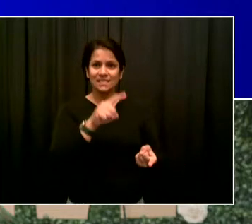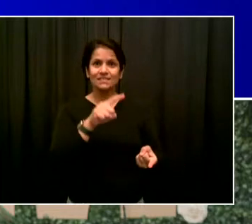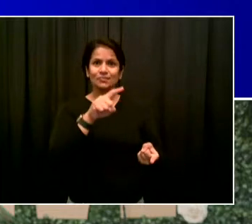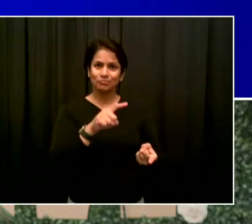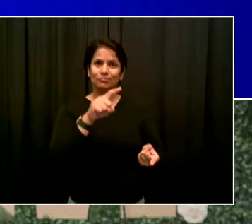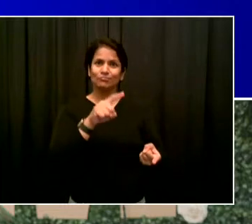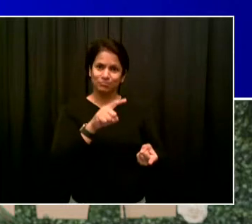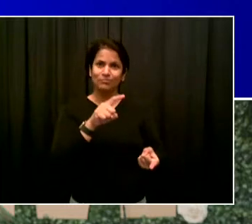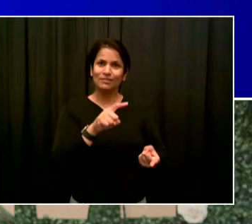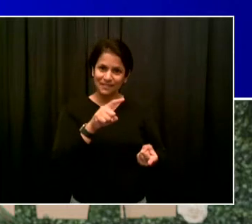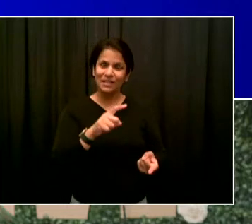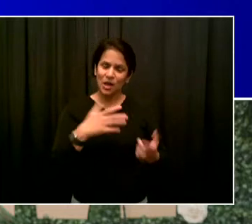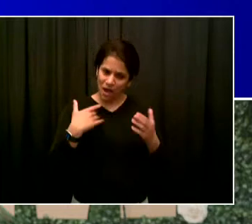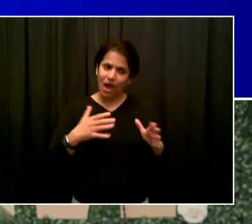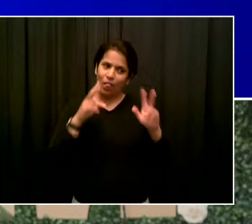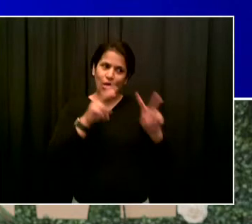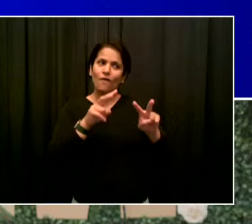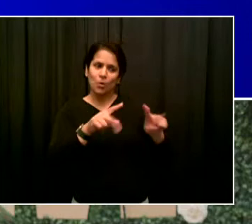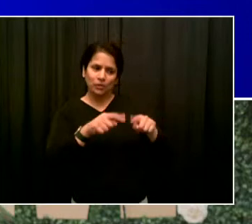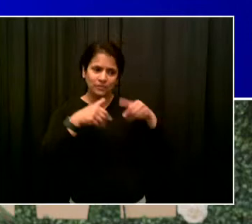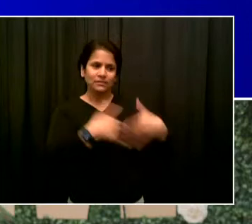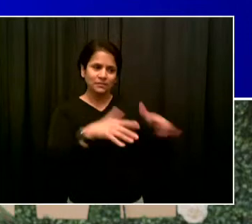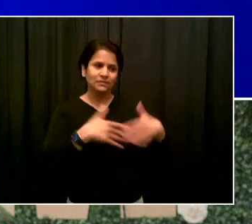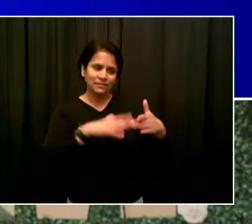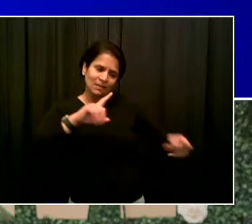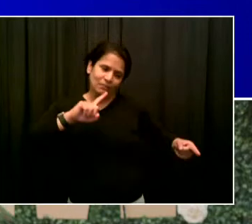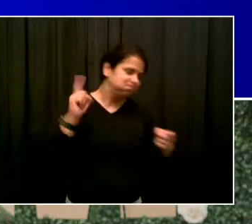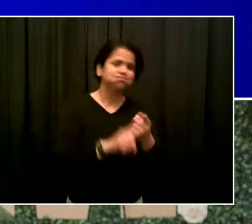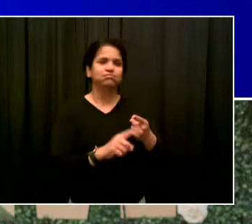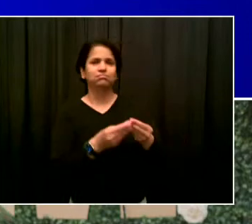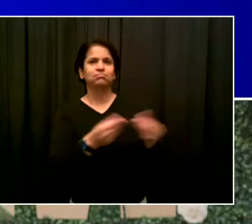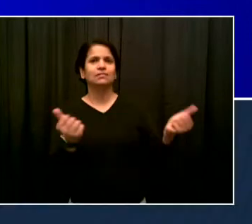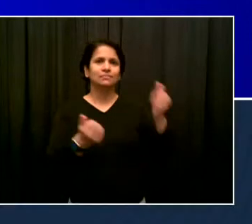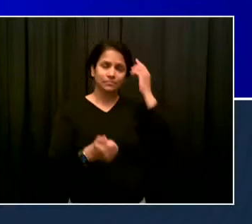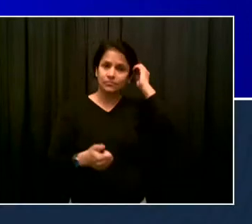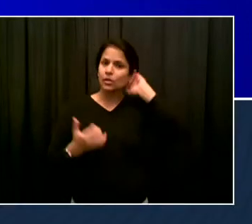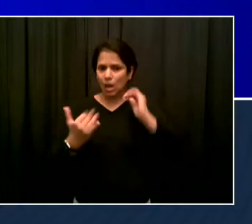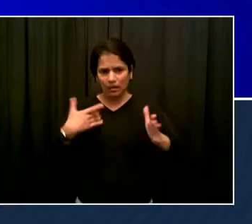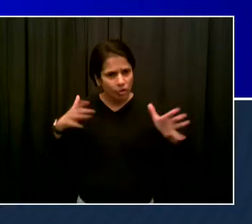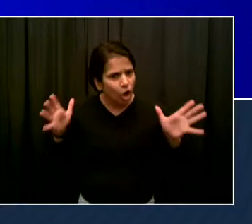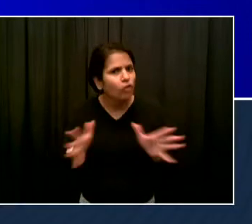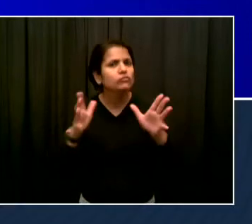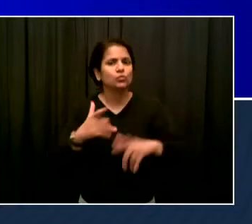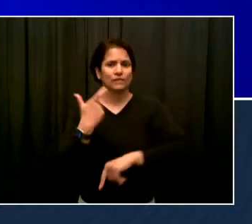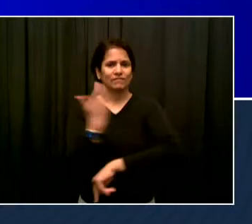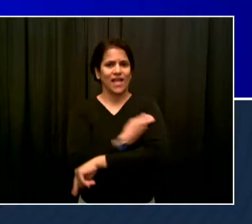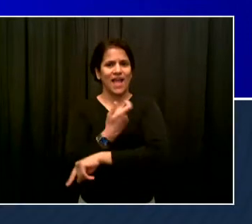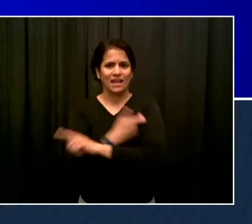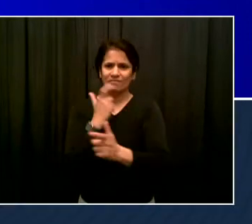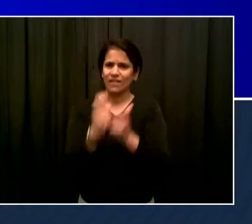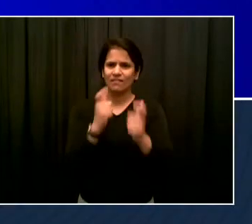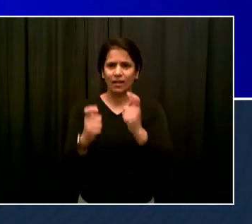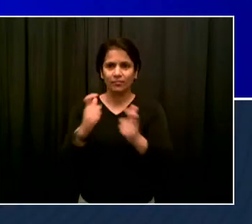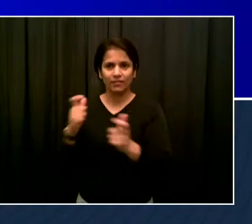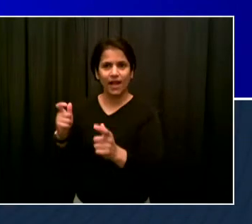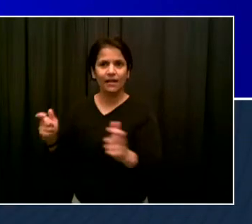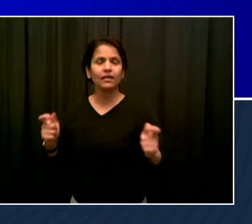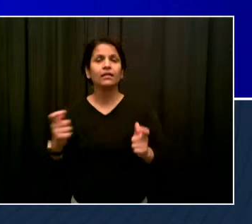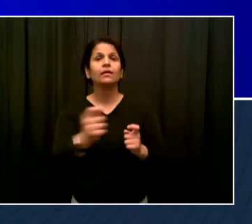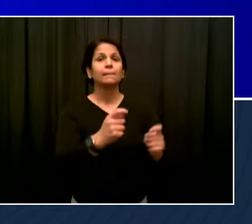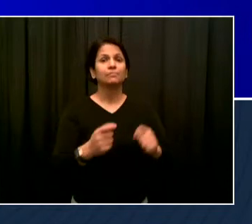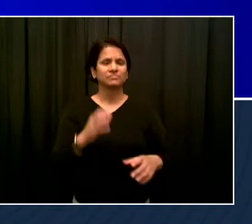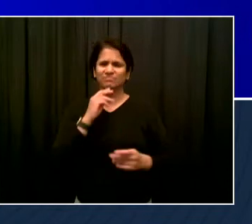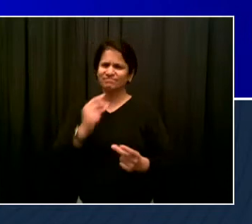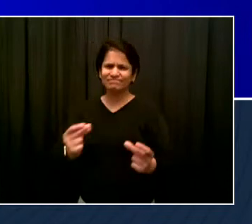done it yet, it's time. Now, we want to make it even easier, so we are calling upon pharmacies and community